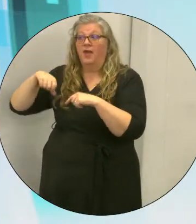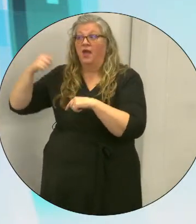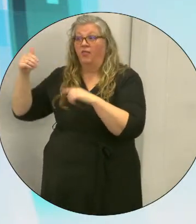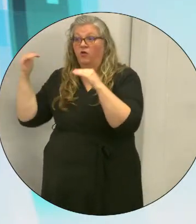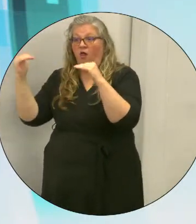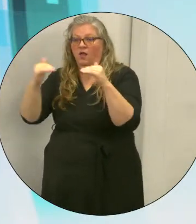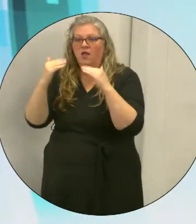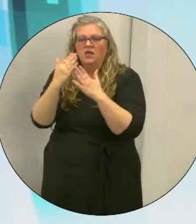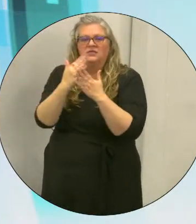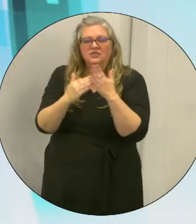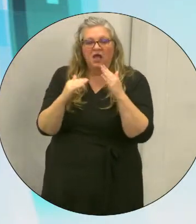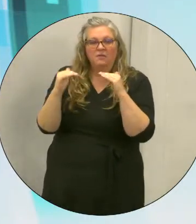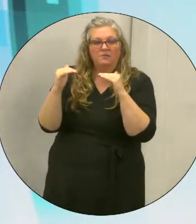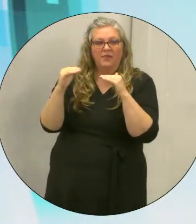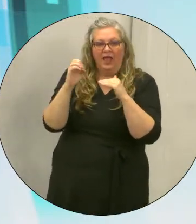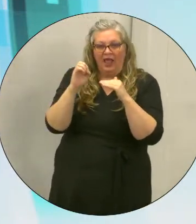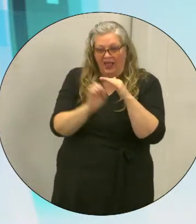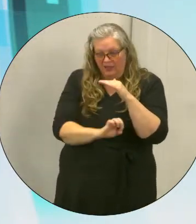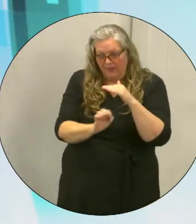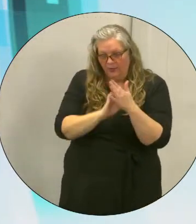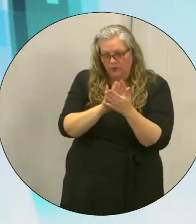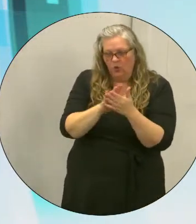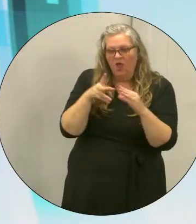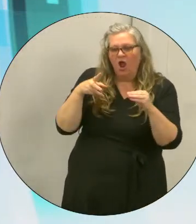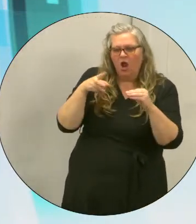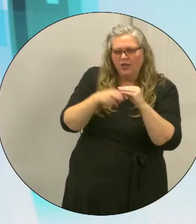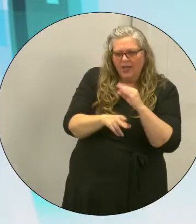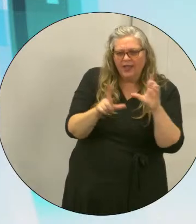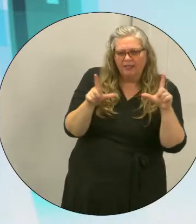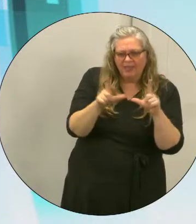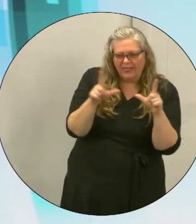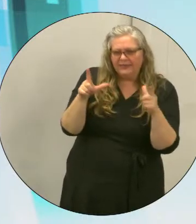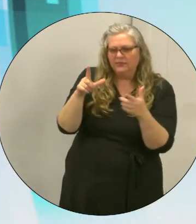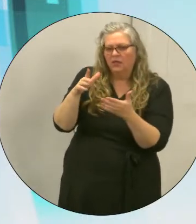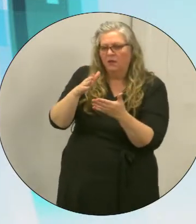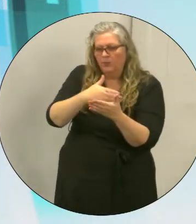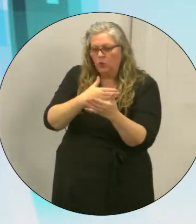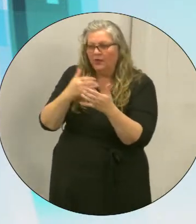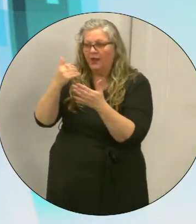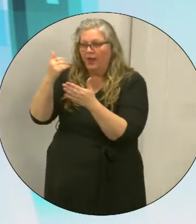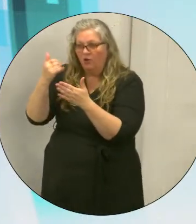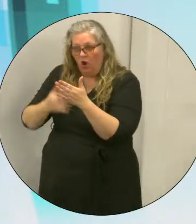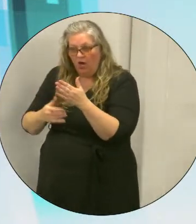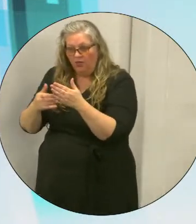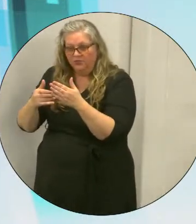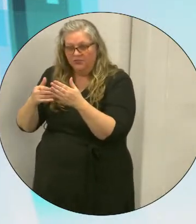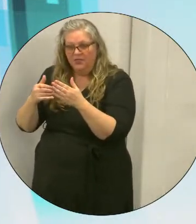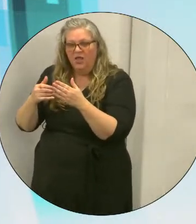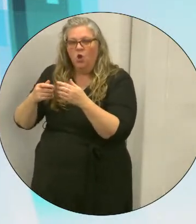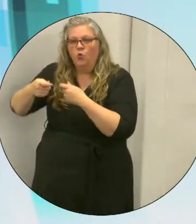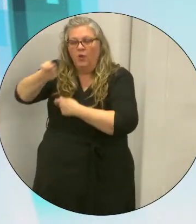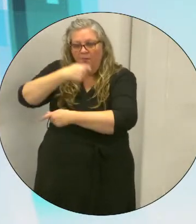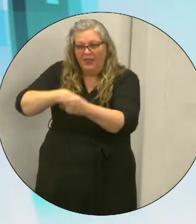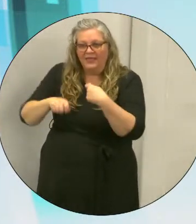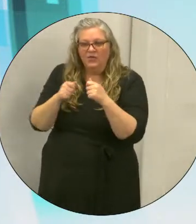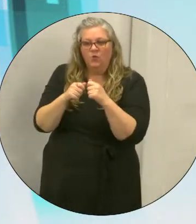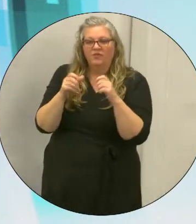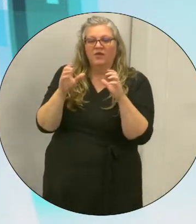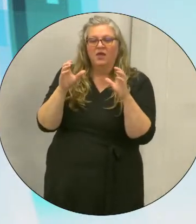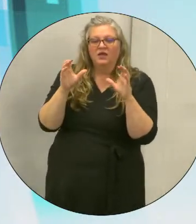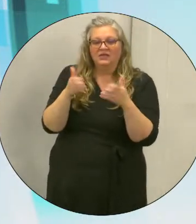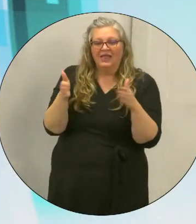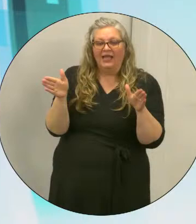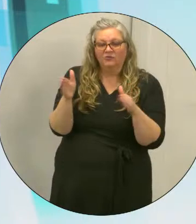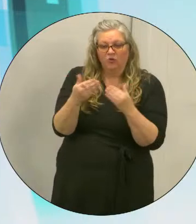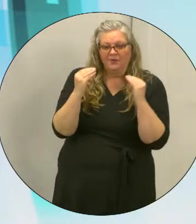elementary school administrators who are cutting their licensed music or art teacher and replacing them with a classroom teacher. There